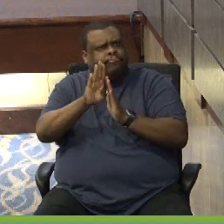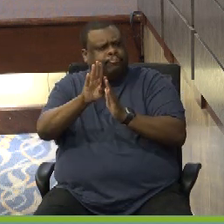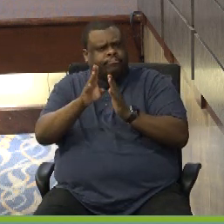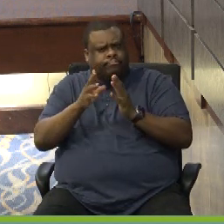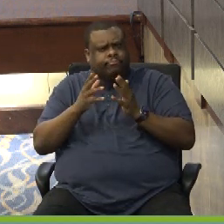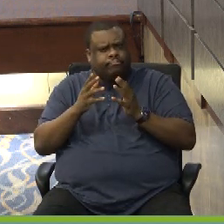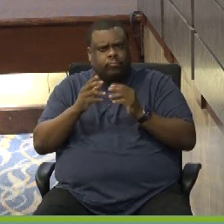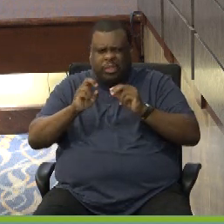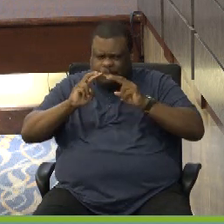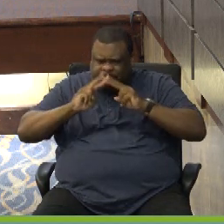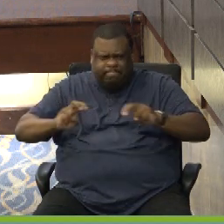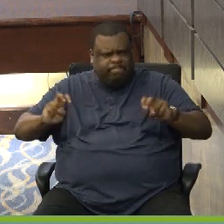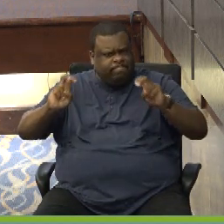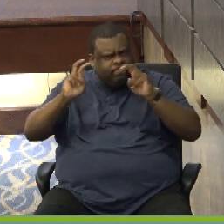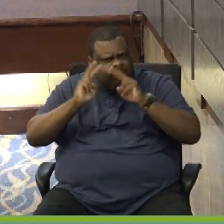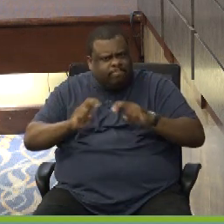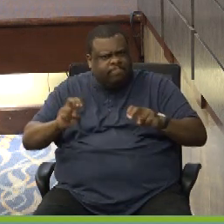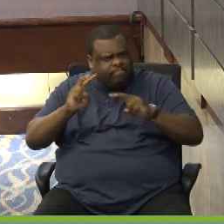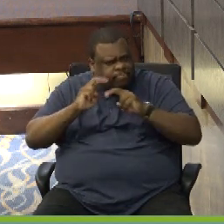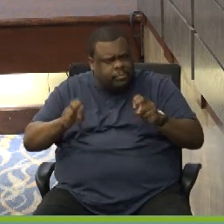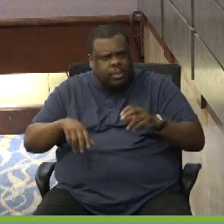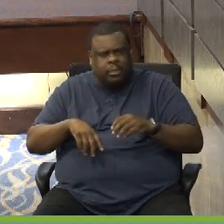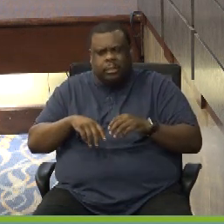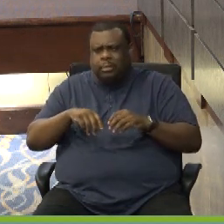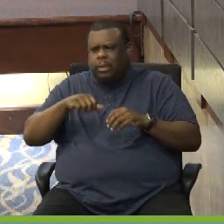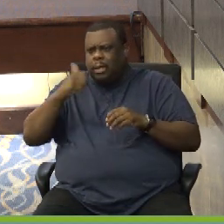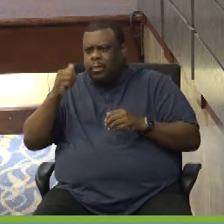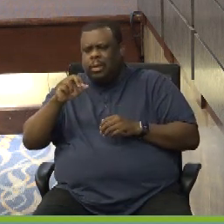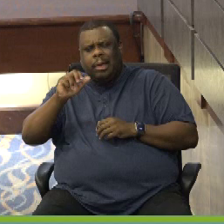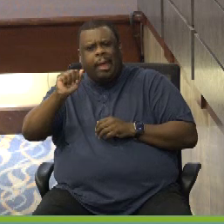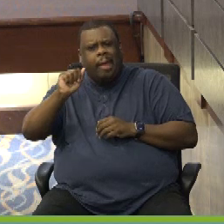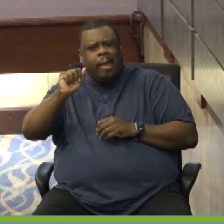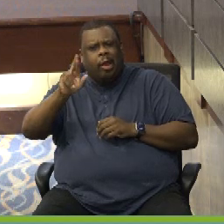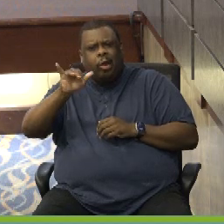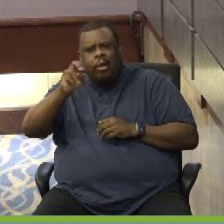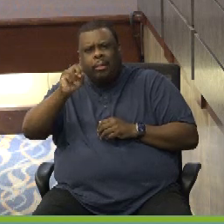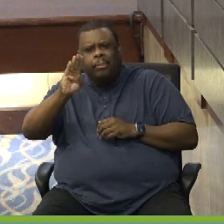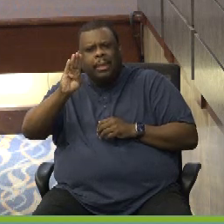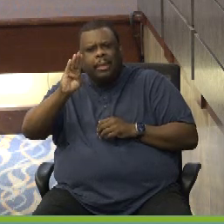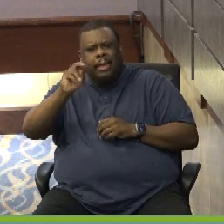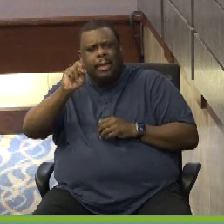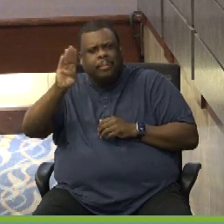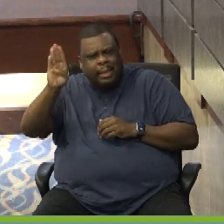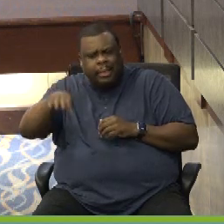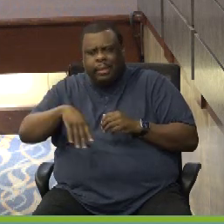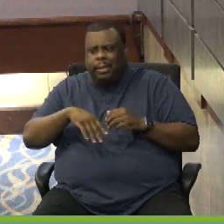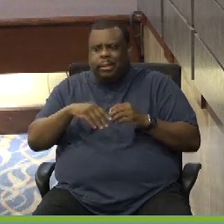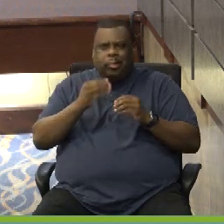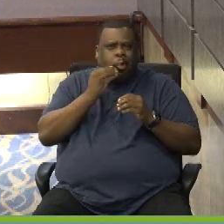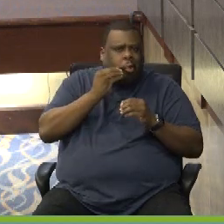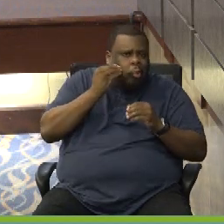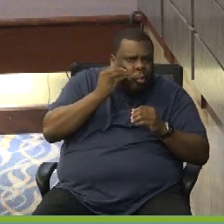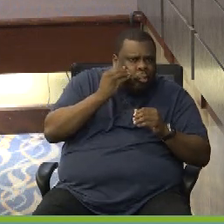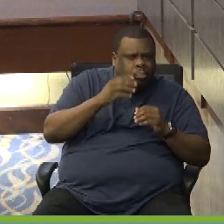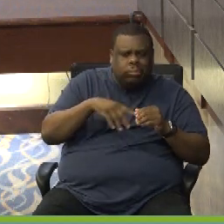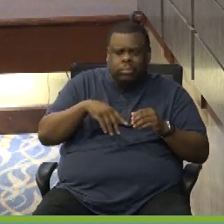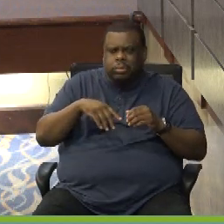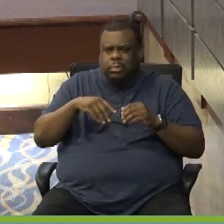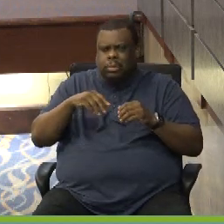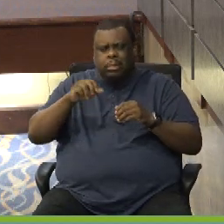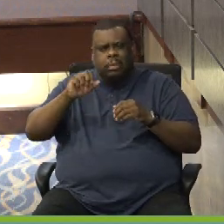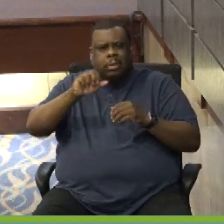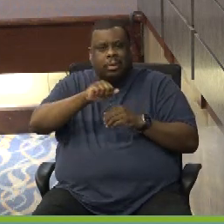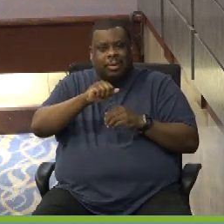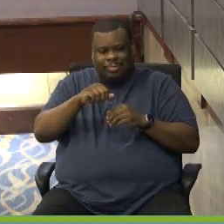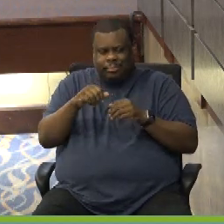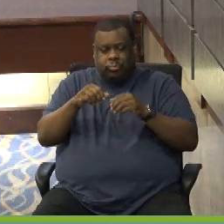B&B in Sanger Heights to an Airbnb in Northeast Riverside, to a home in the Austin Avenue district, to